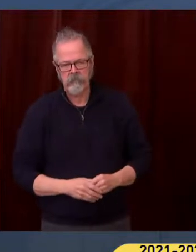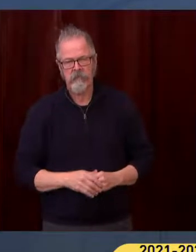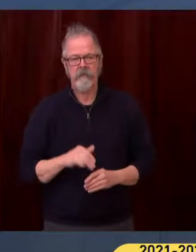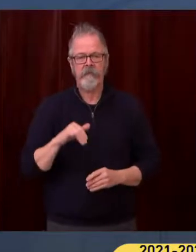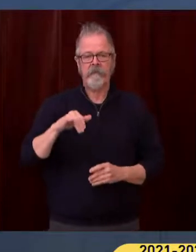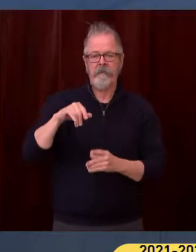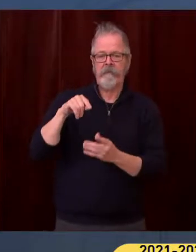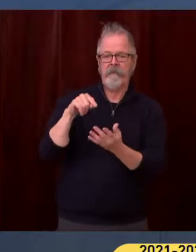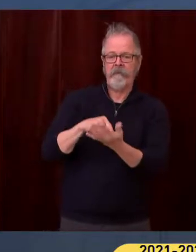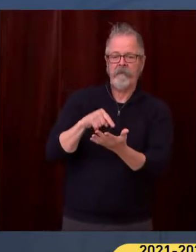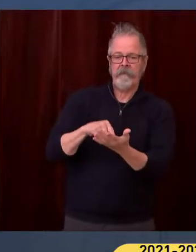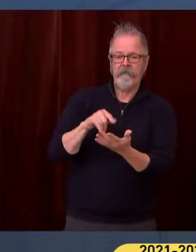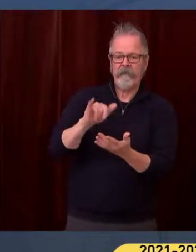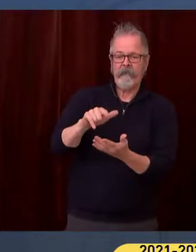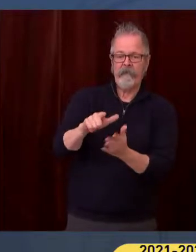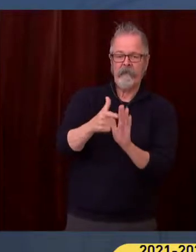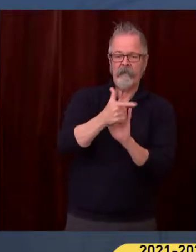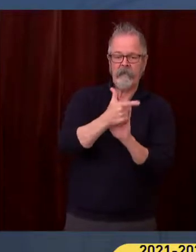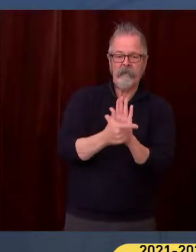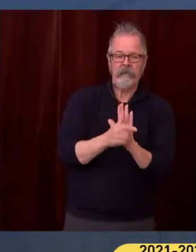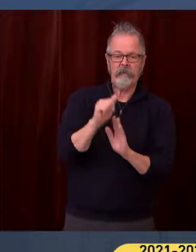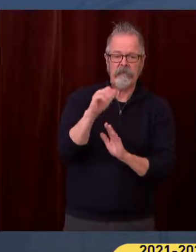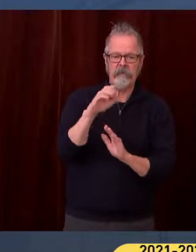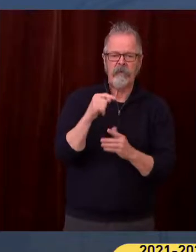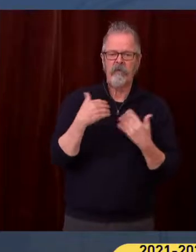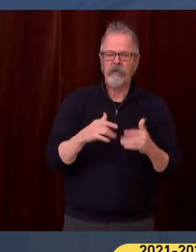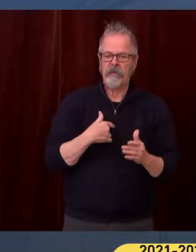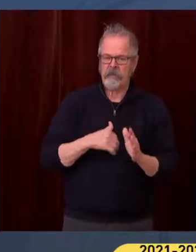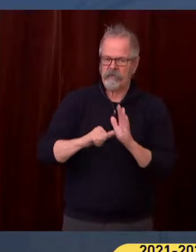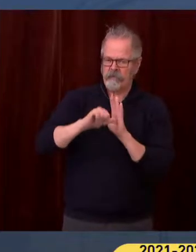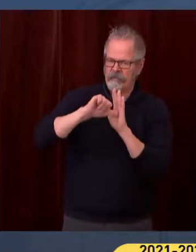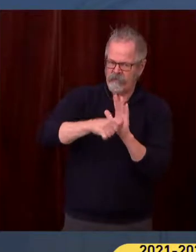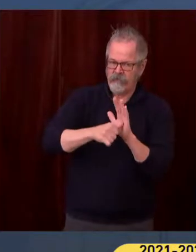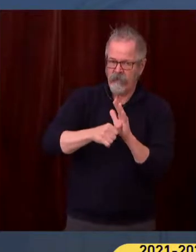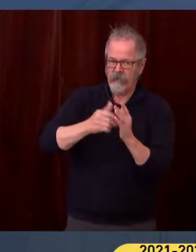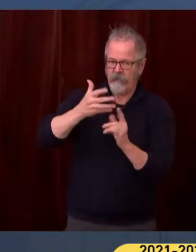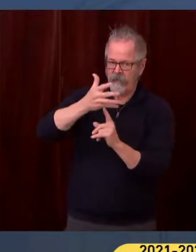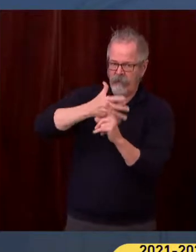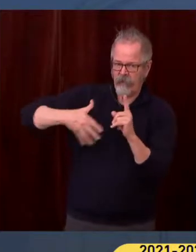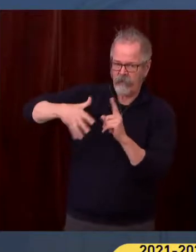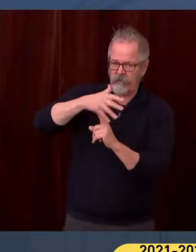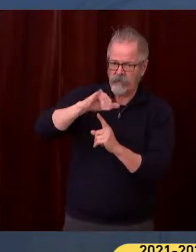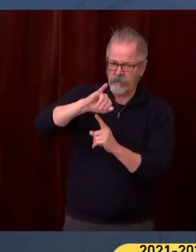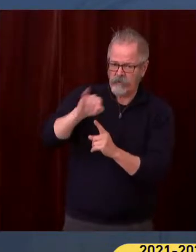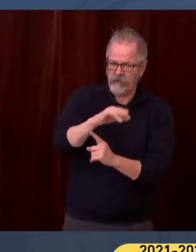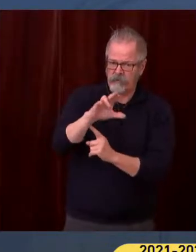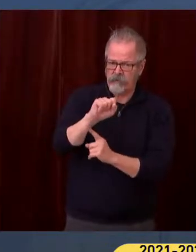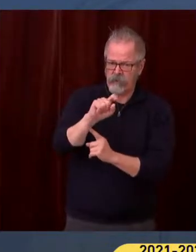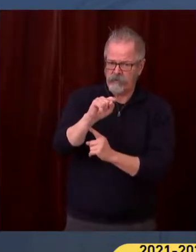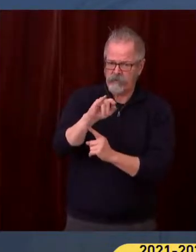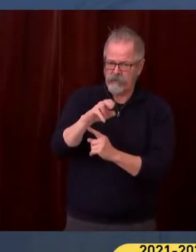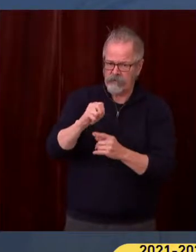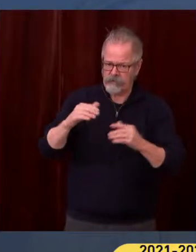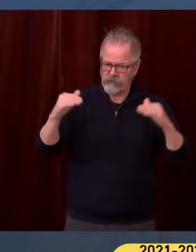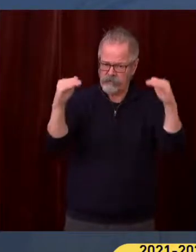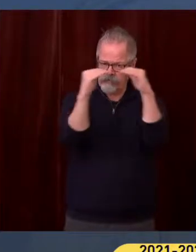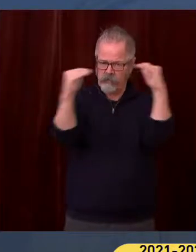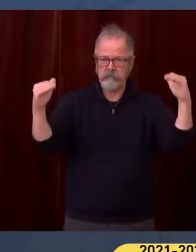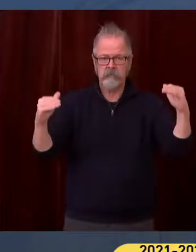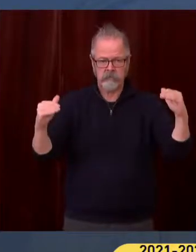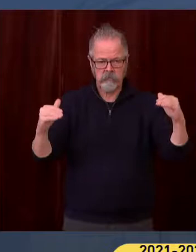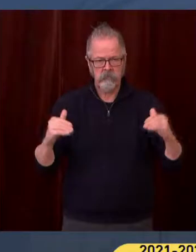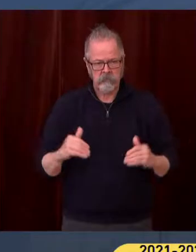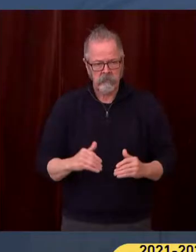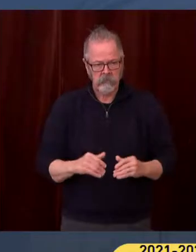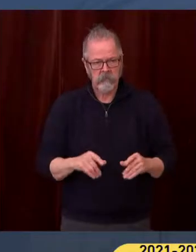a portion of these revenues to fund the working families tax credit. Now, working families tax